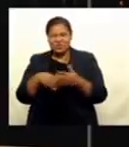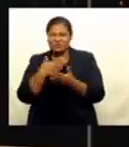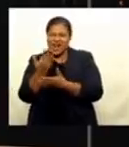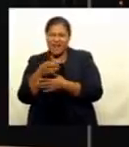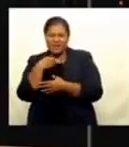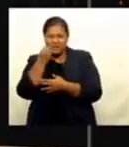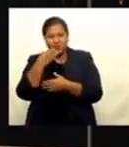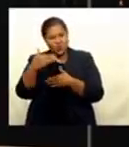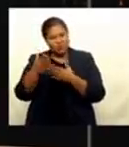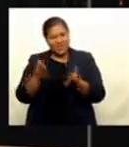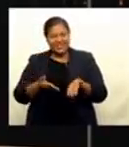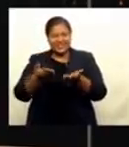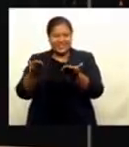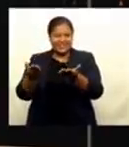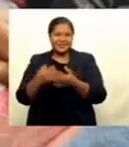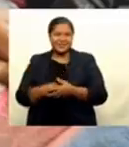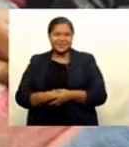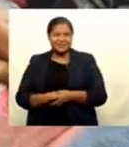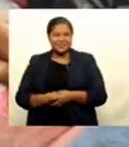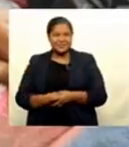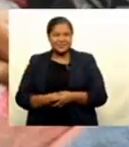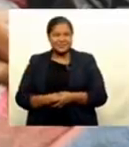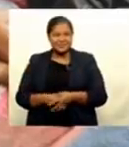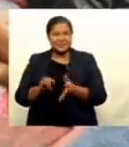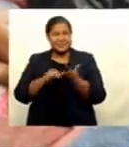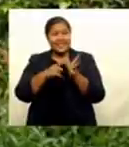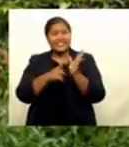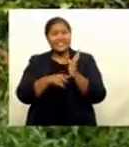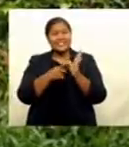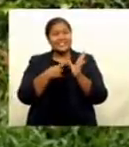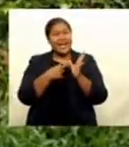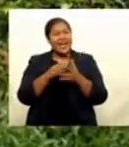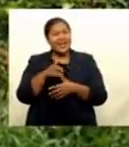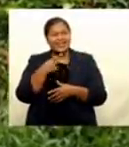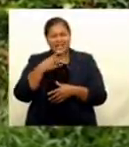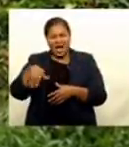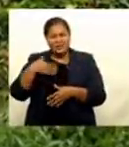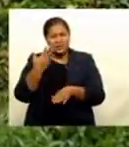get by. Kritika Kumar reports. Salasaini Kavunana's husband,